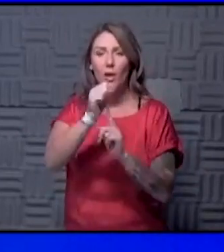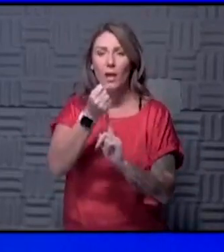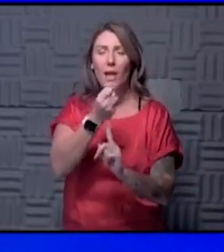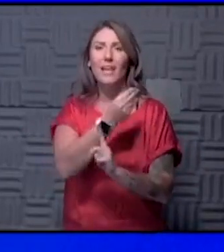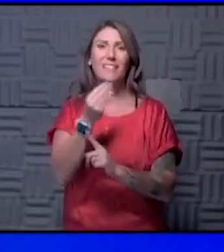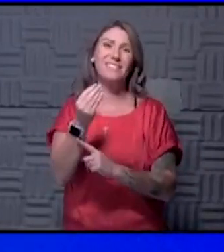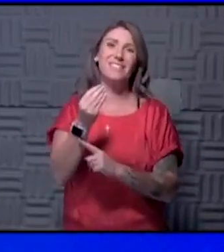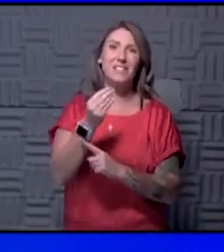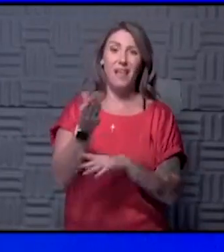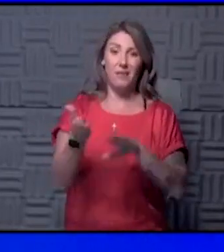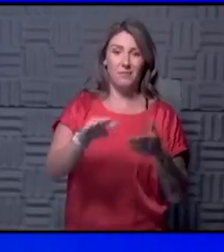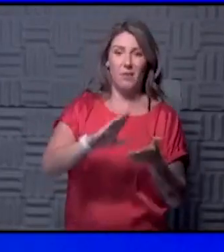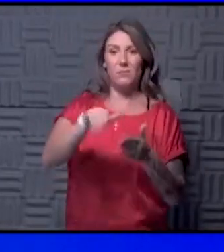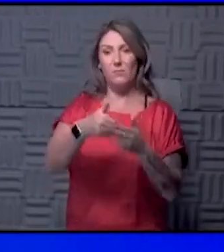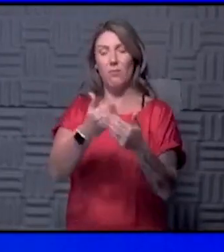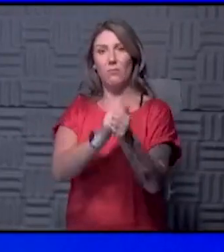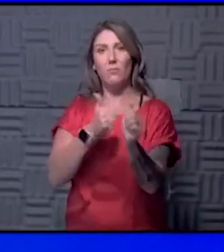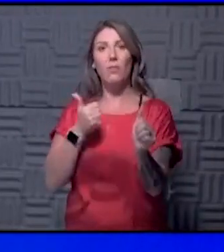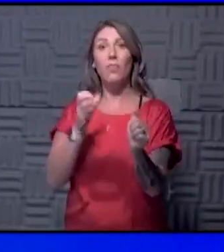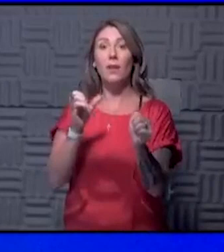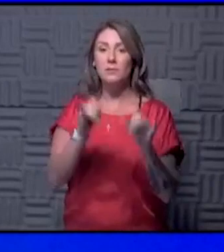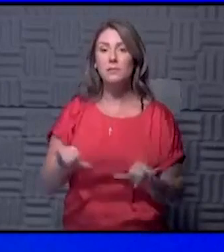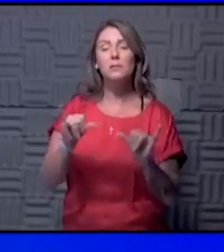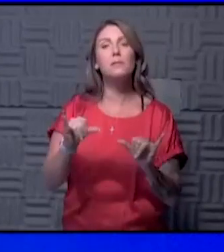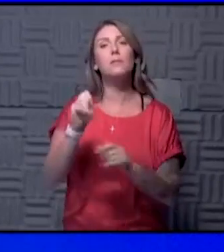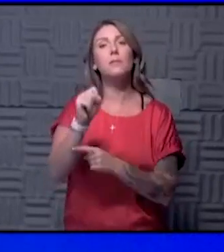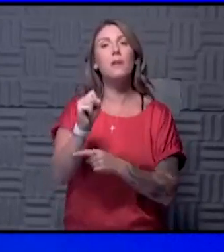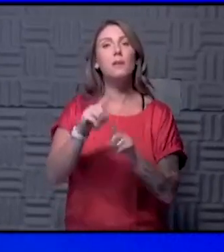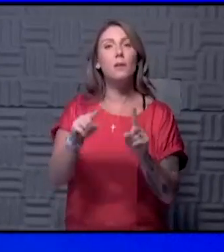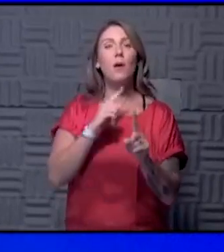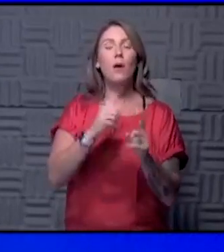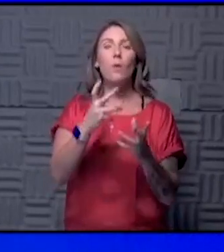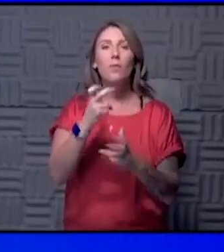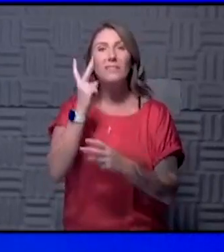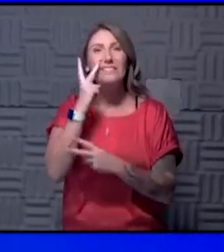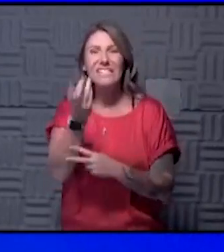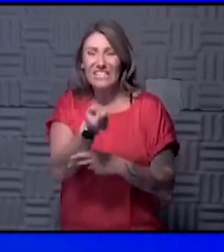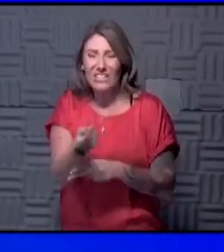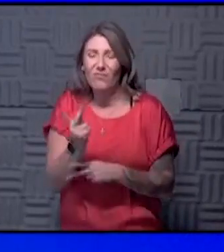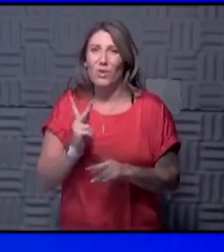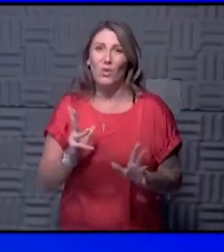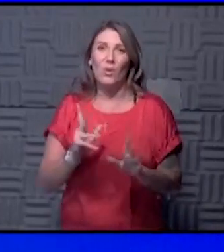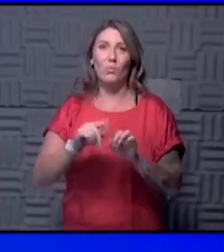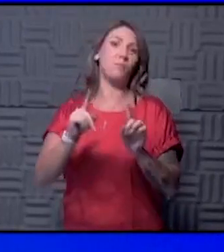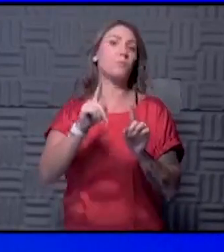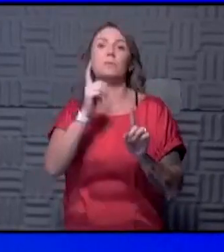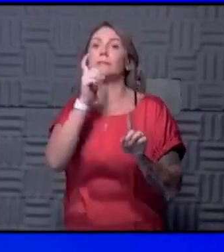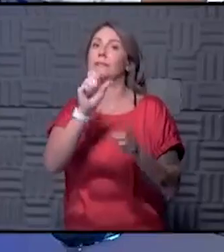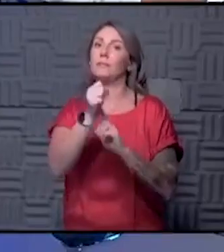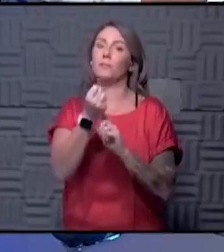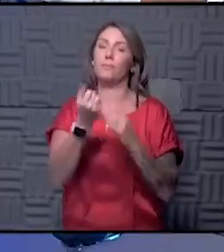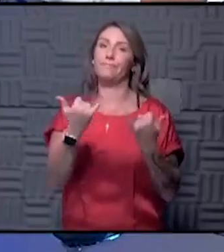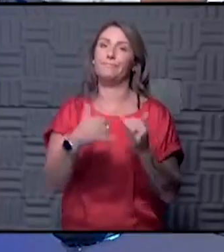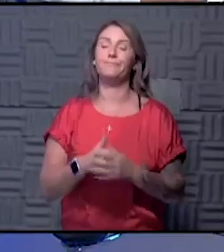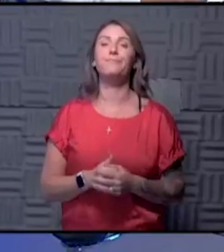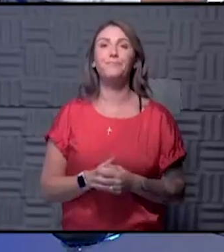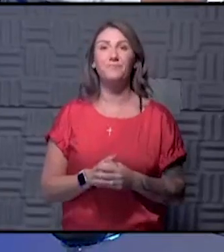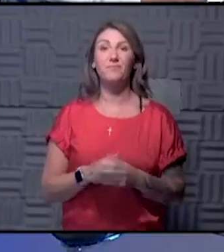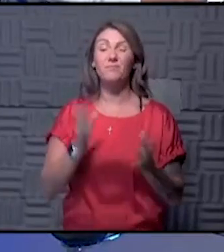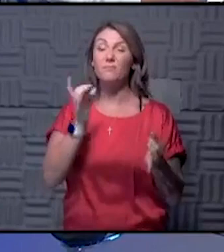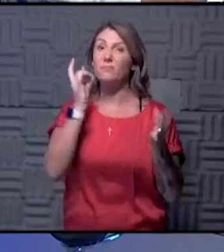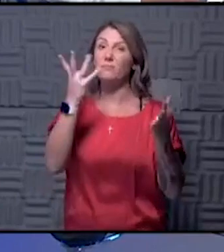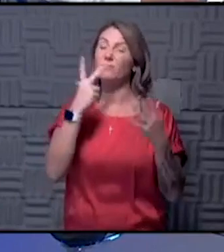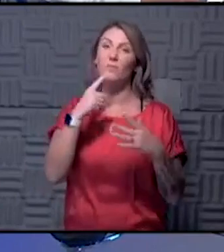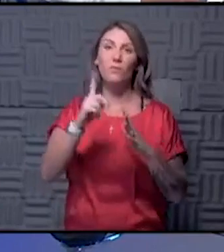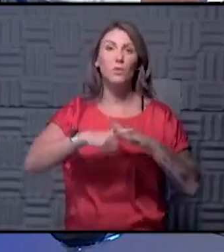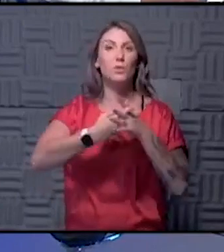well. So that is all kind of consistent, although we would like to see fewer and fewer. That's not the case right now. Yeah, it's been a tumultuous